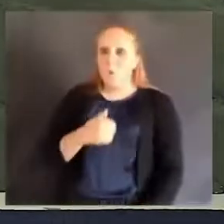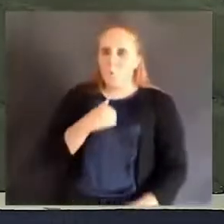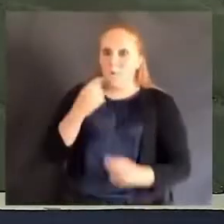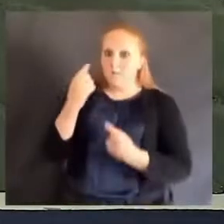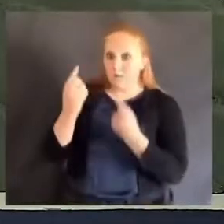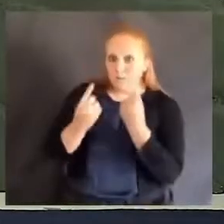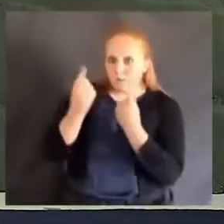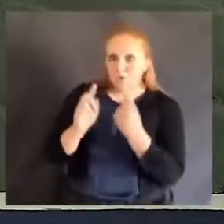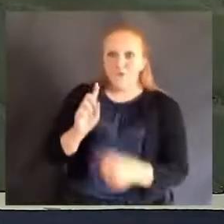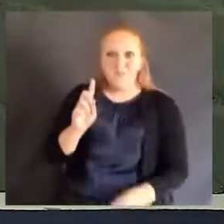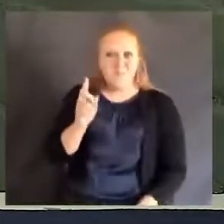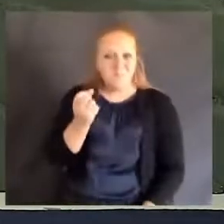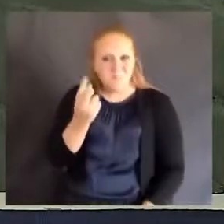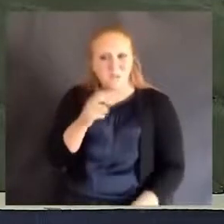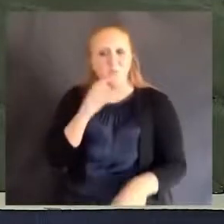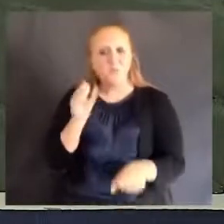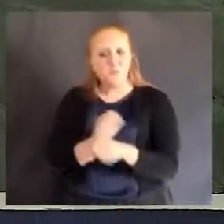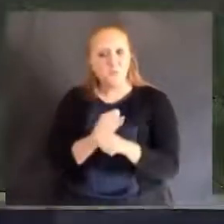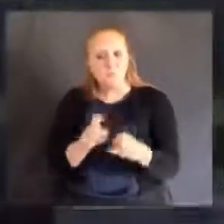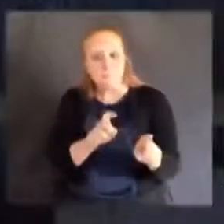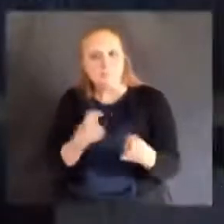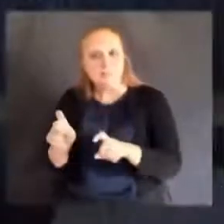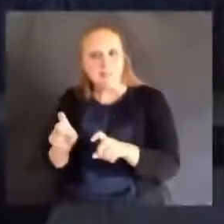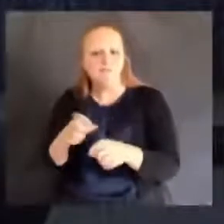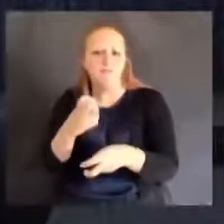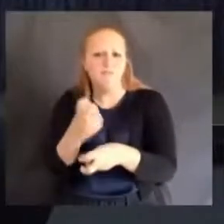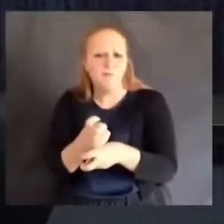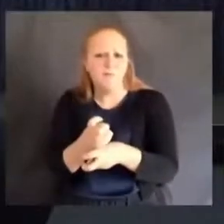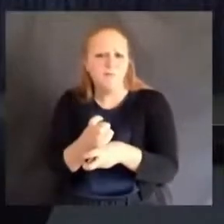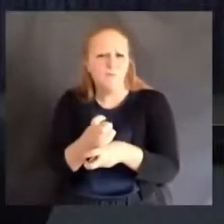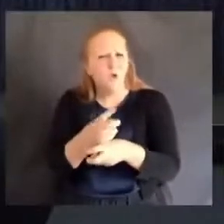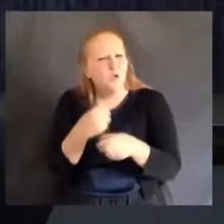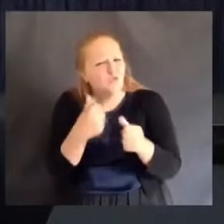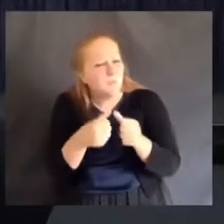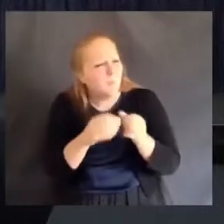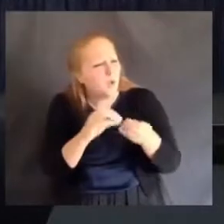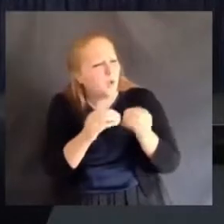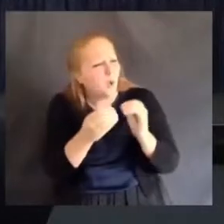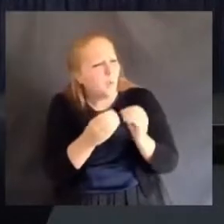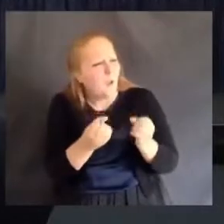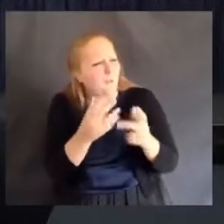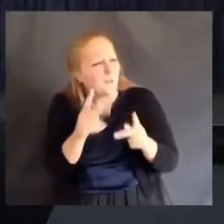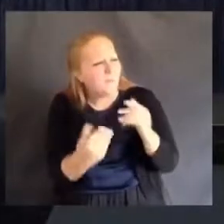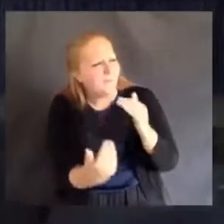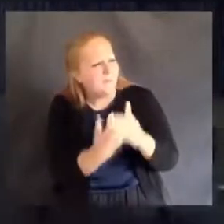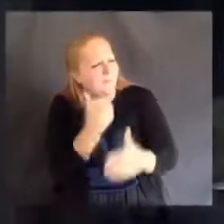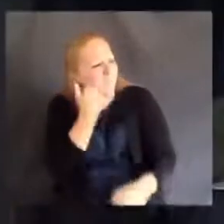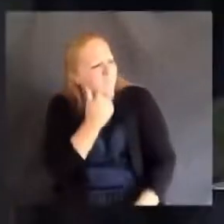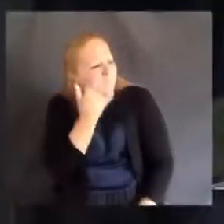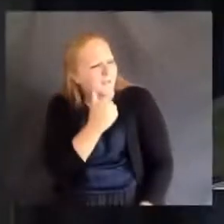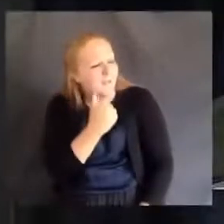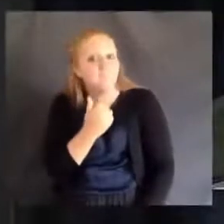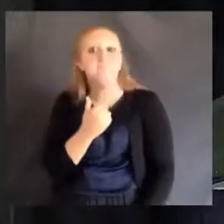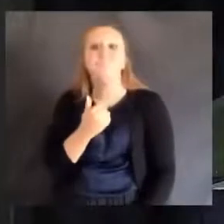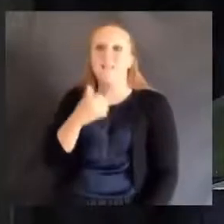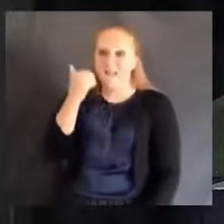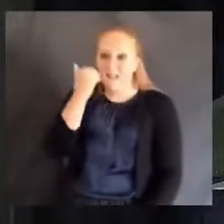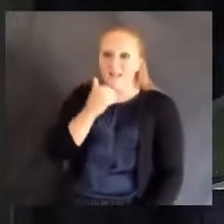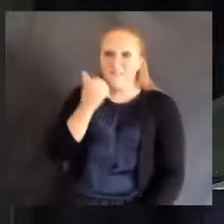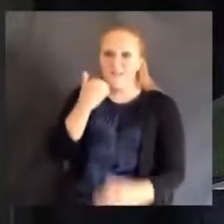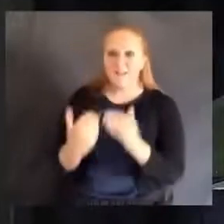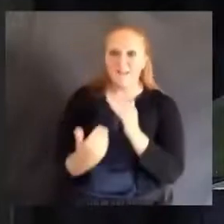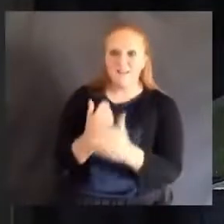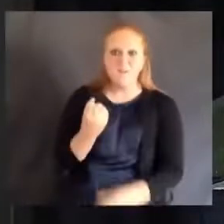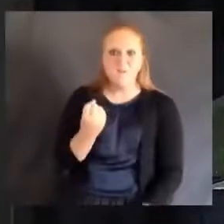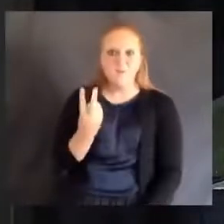administer here. What were the numbers on how many people coming in? Do you remember? From other states daily, it's about 12,000 that are coming in